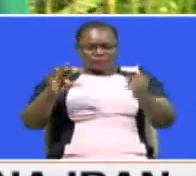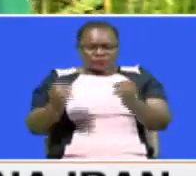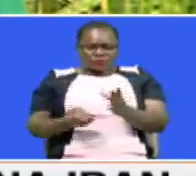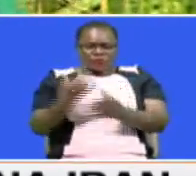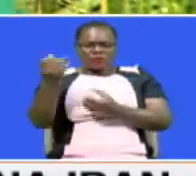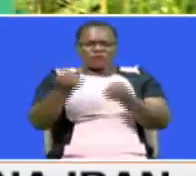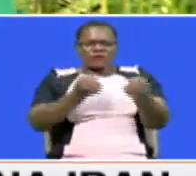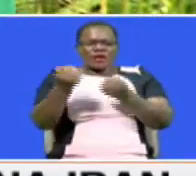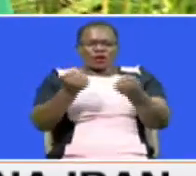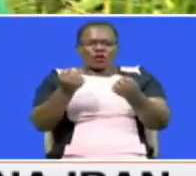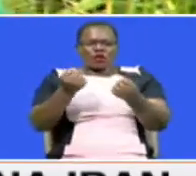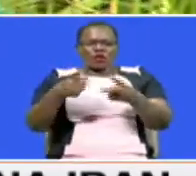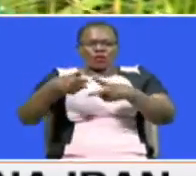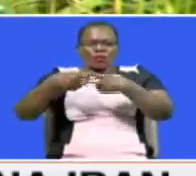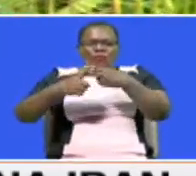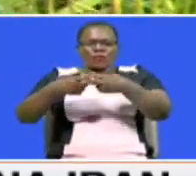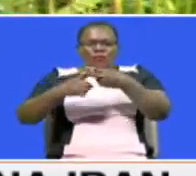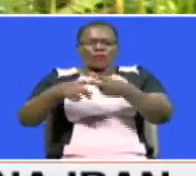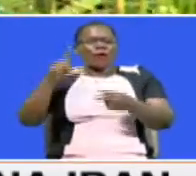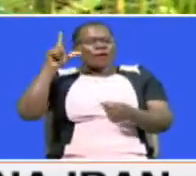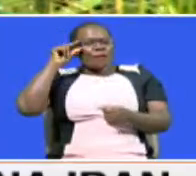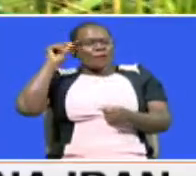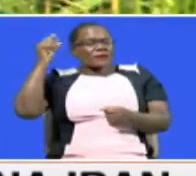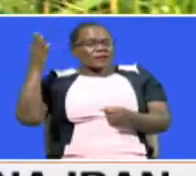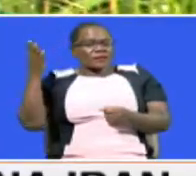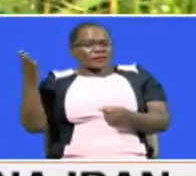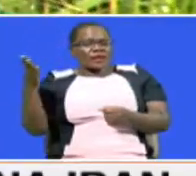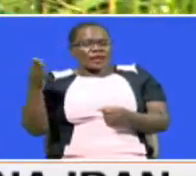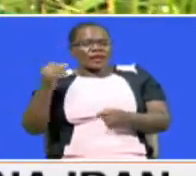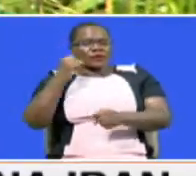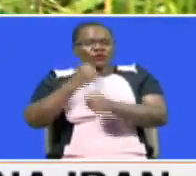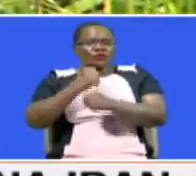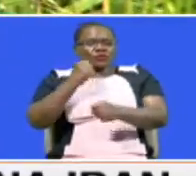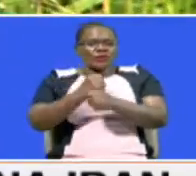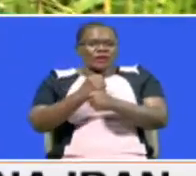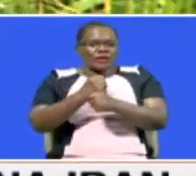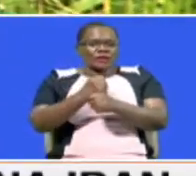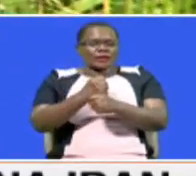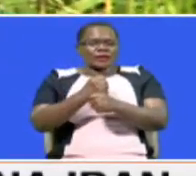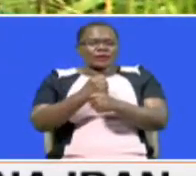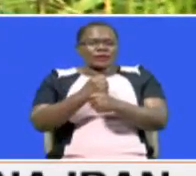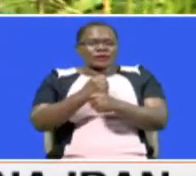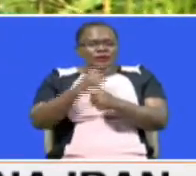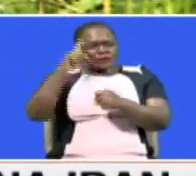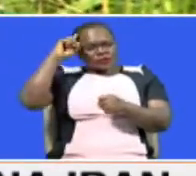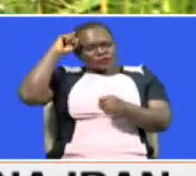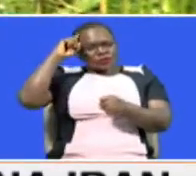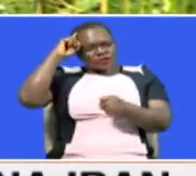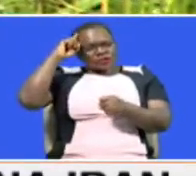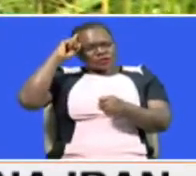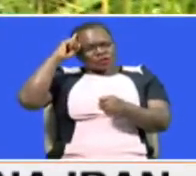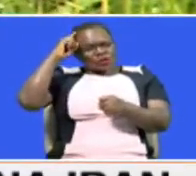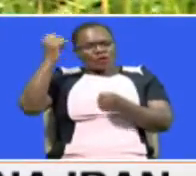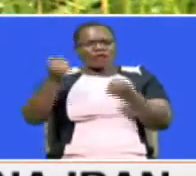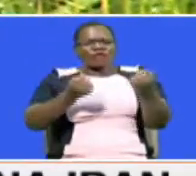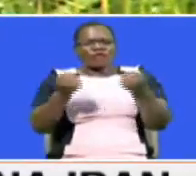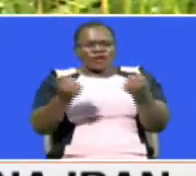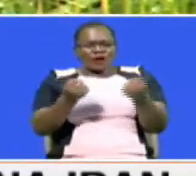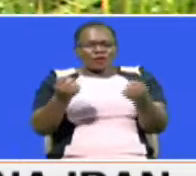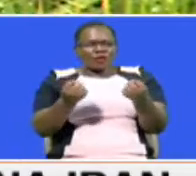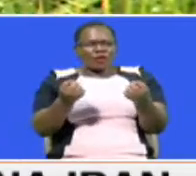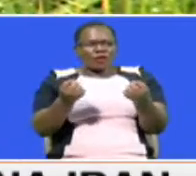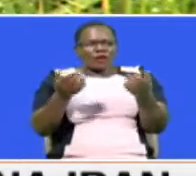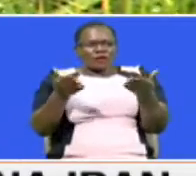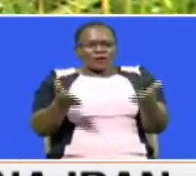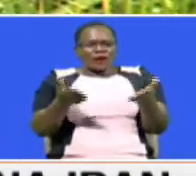motor vehicle assembly plant in Mombasa to manufacture an indigenous Iranian vehicle that has